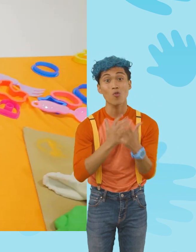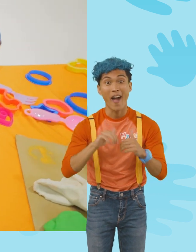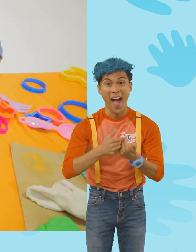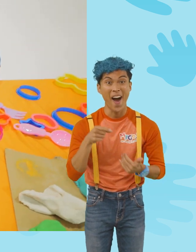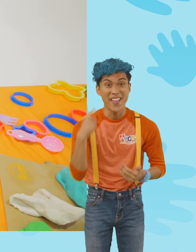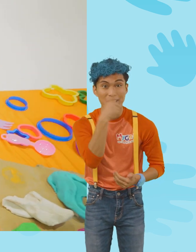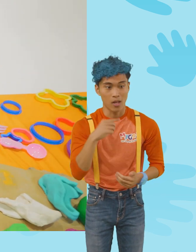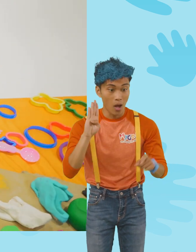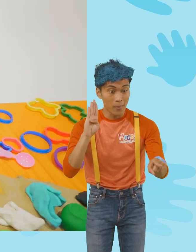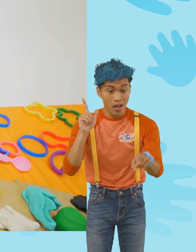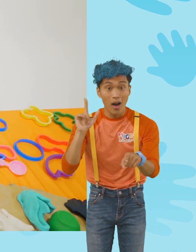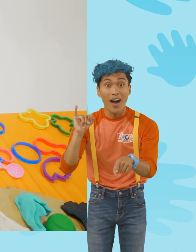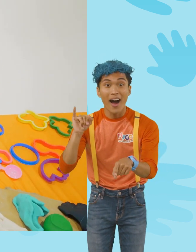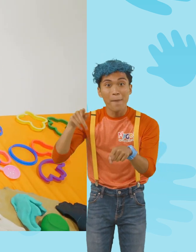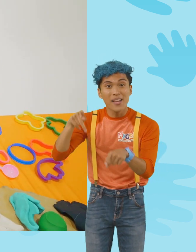look?